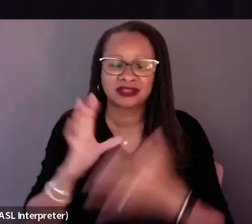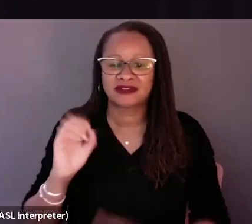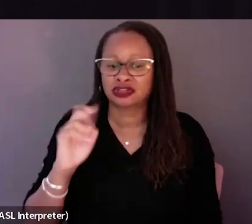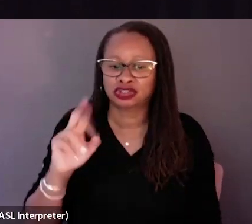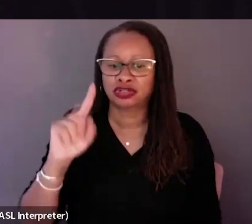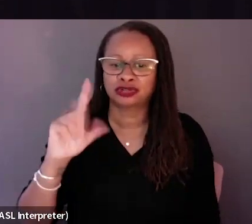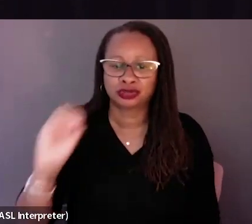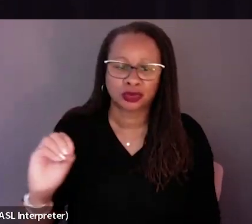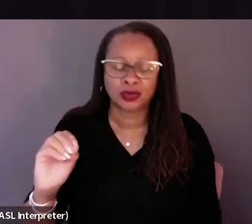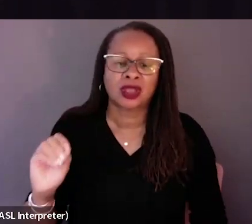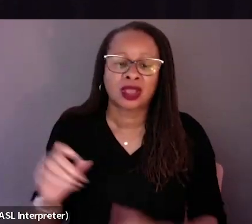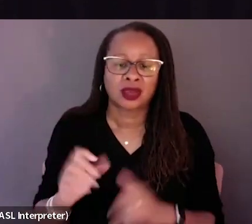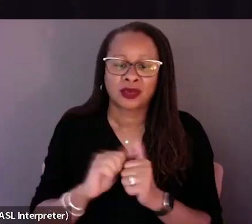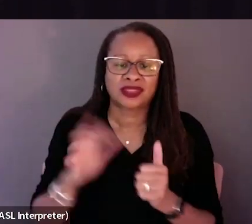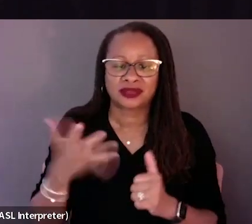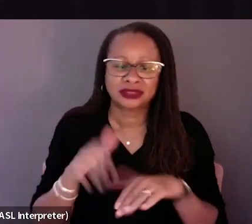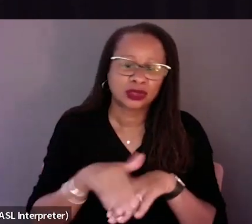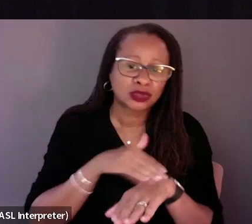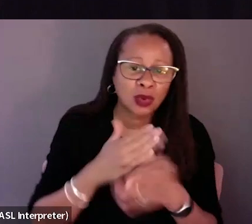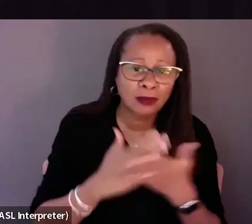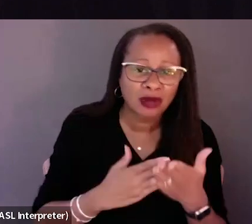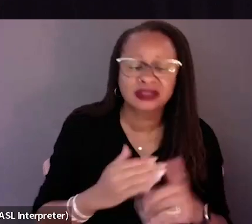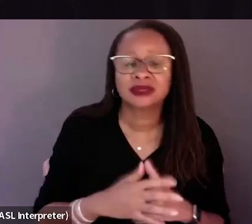really poetic kind of like slower parts